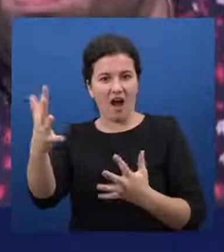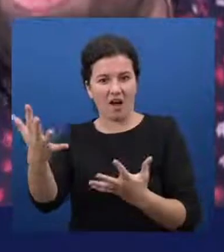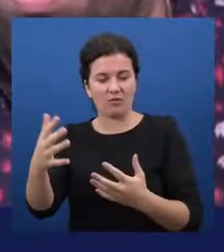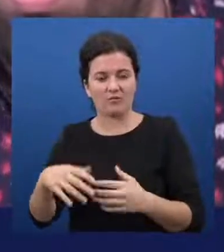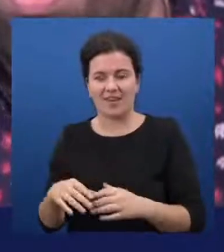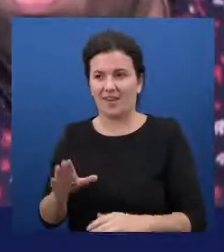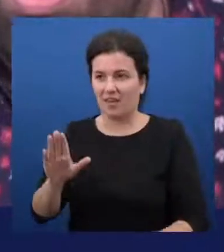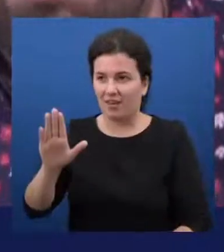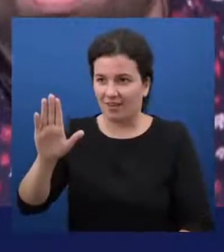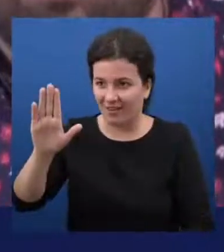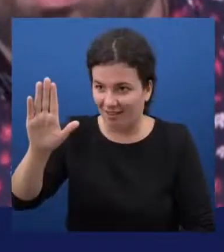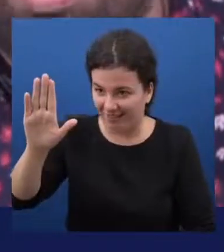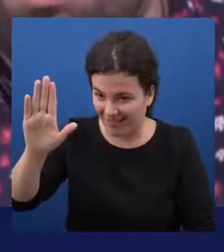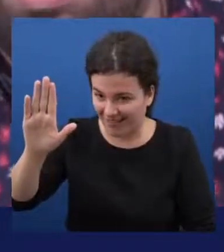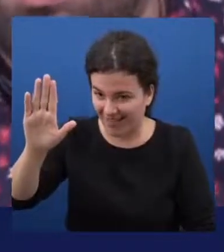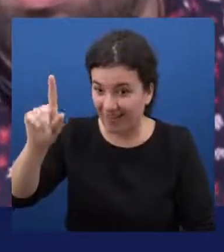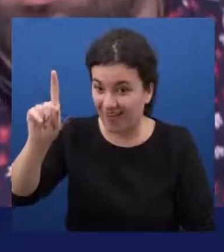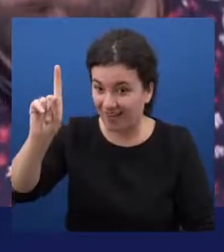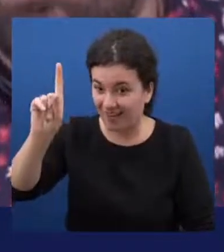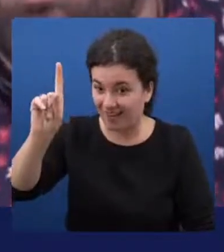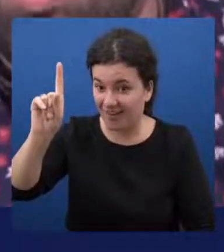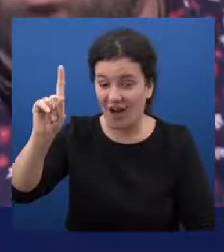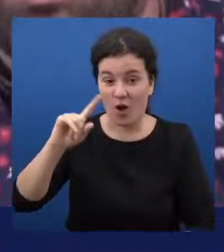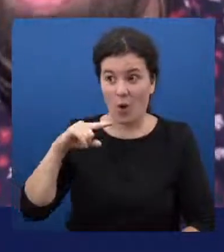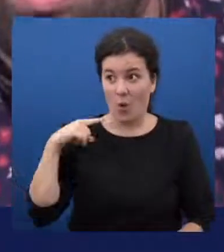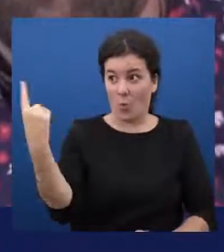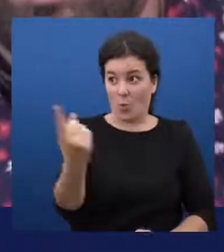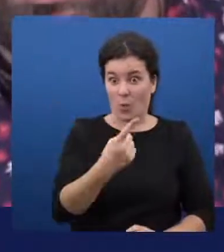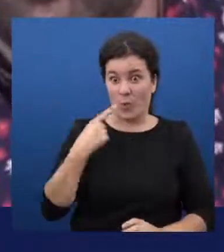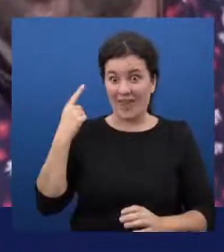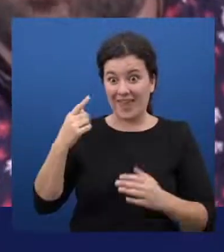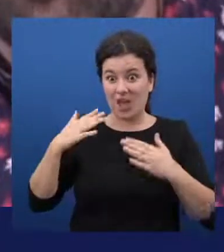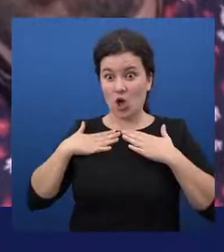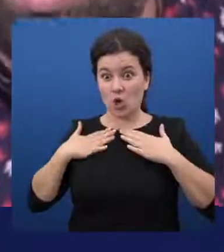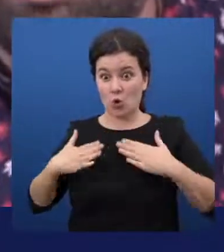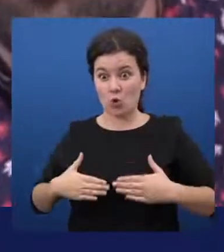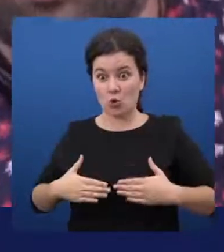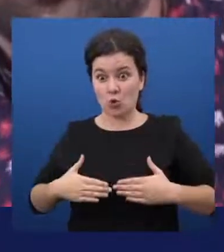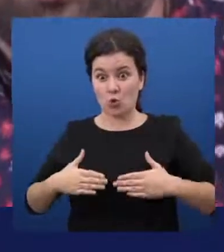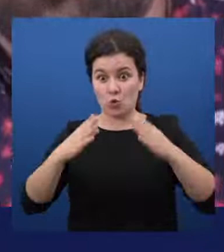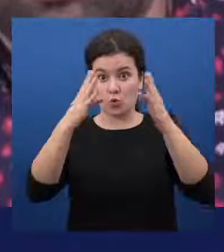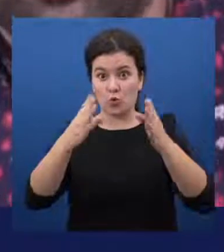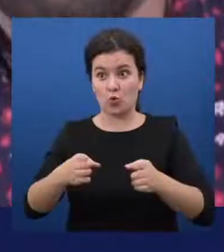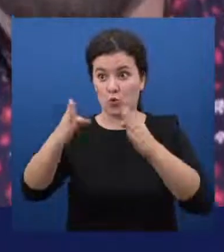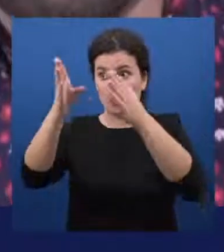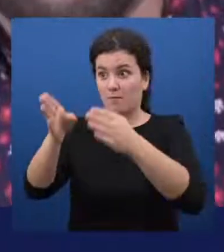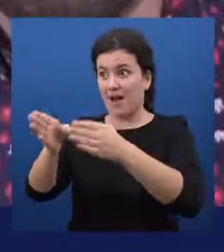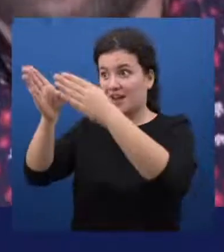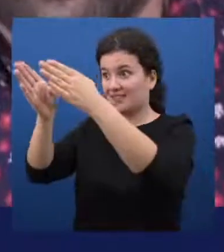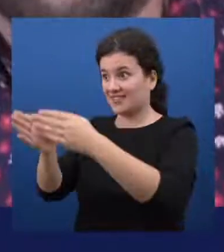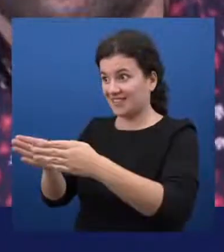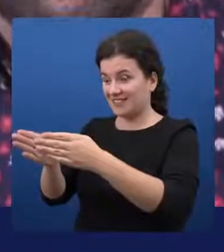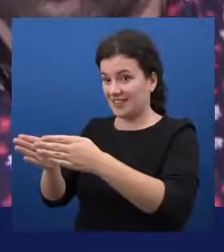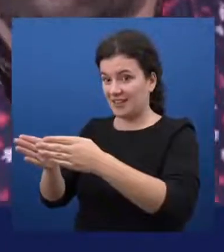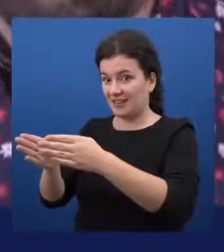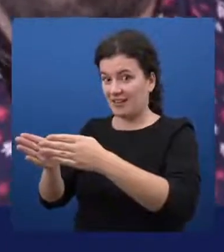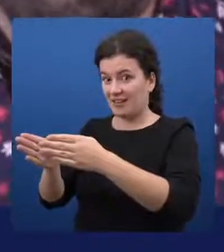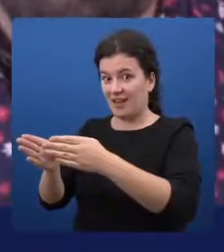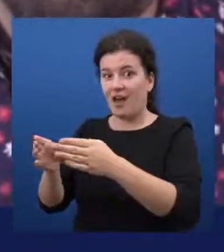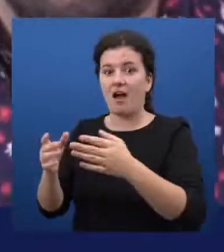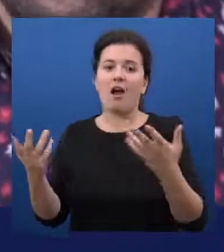up here. Yeah. But we're humans. You draw a face on a rock with a Sharpie, and our immediate reaction is,